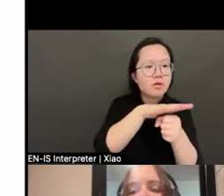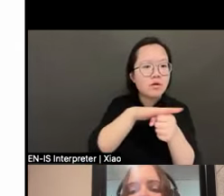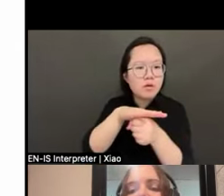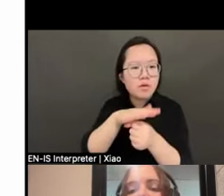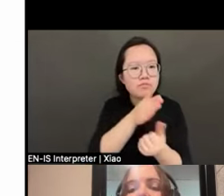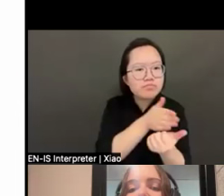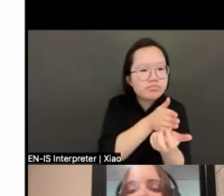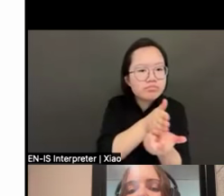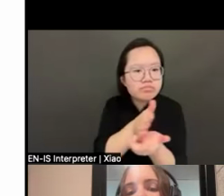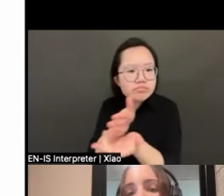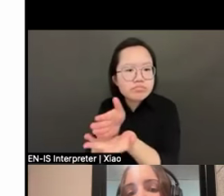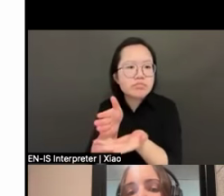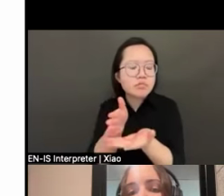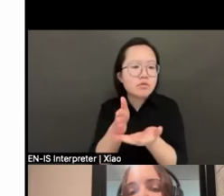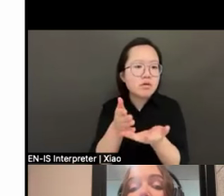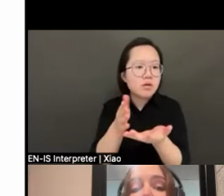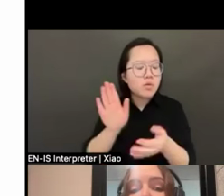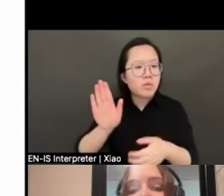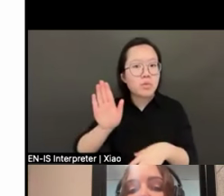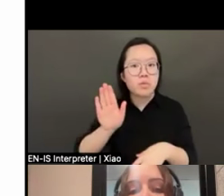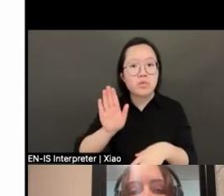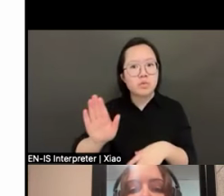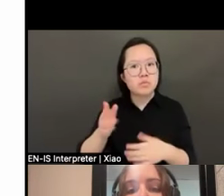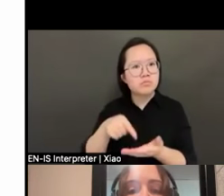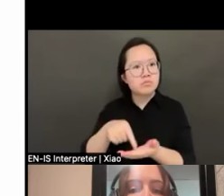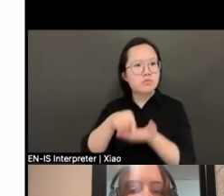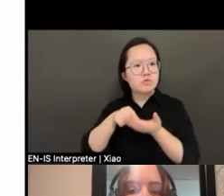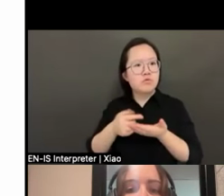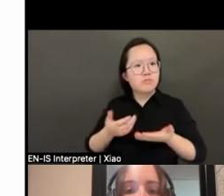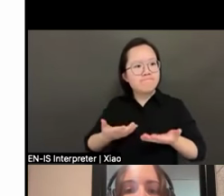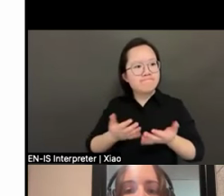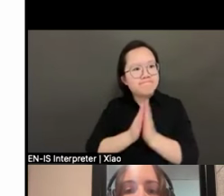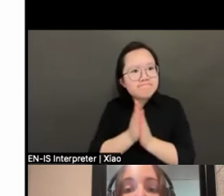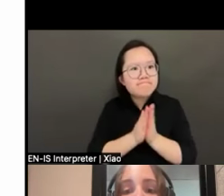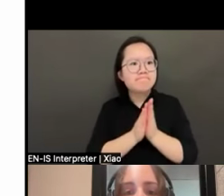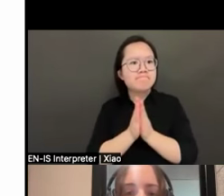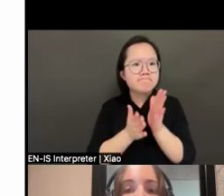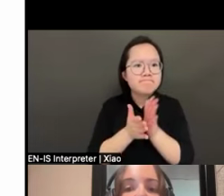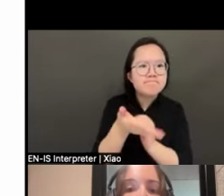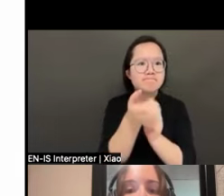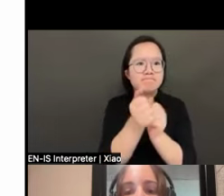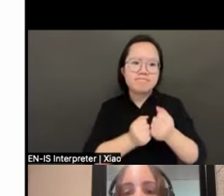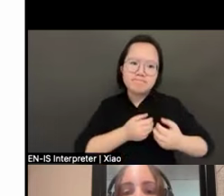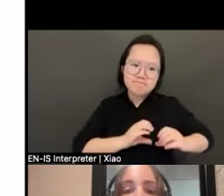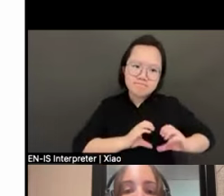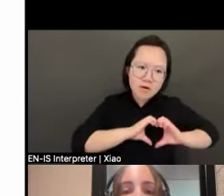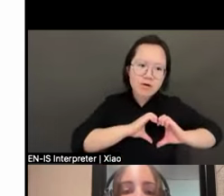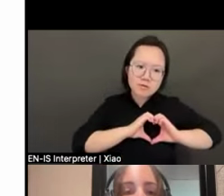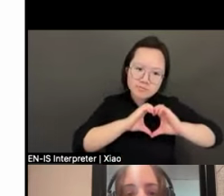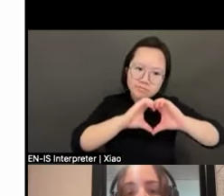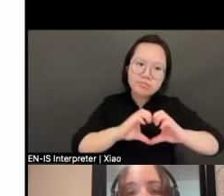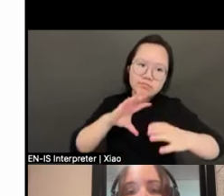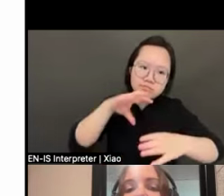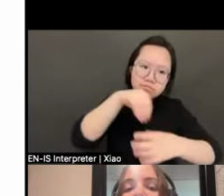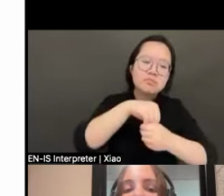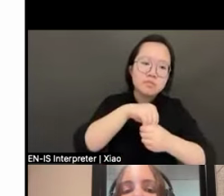one is that you're passionate and you're eager to learn and link with other organizations from Africa